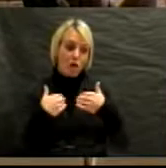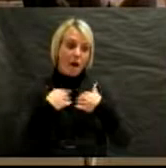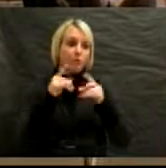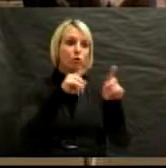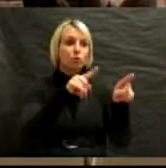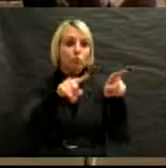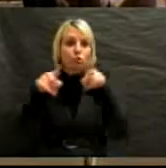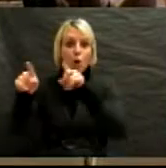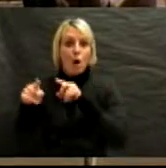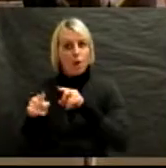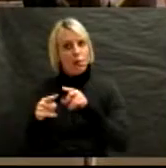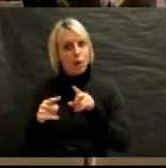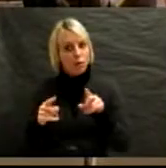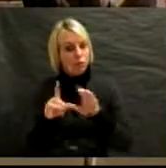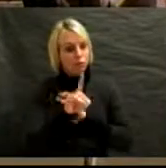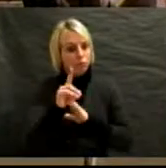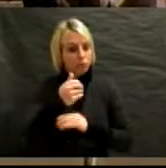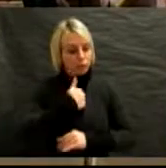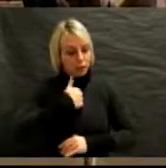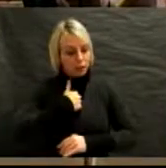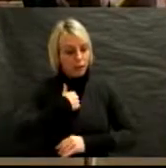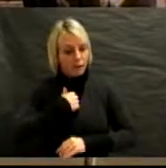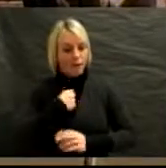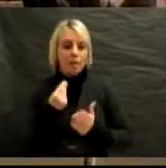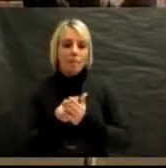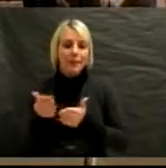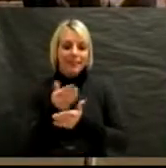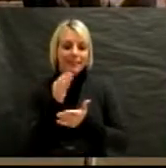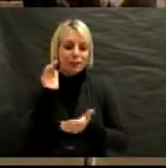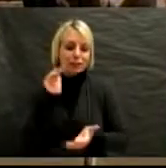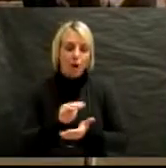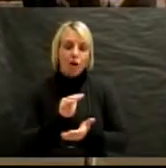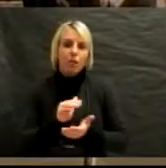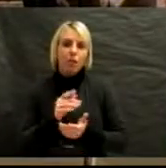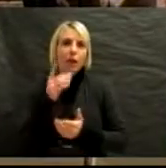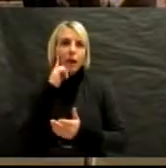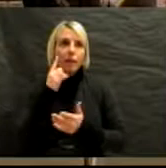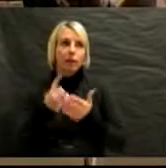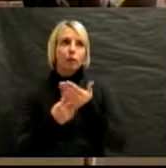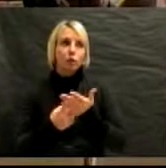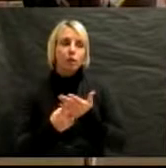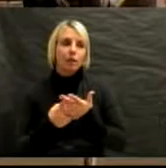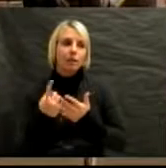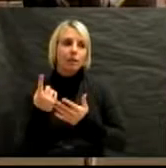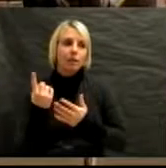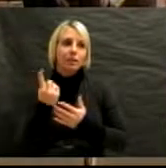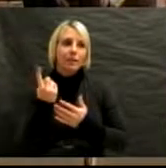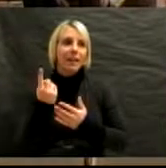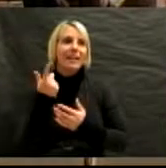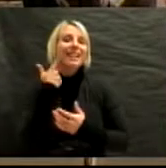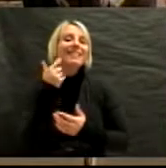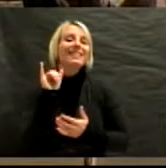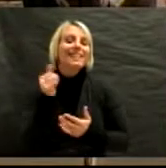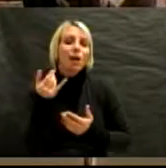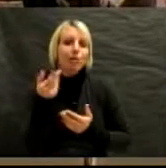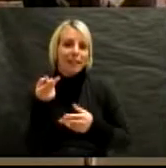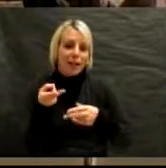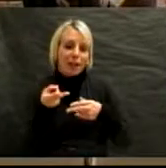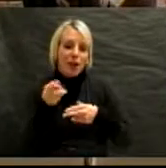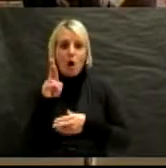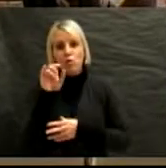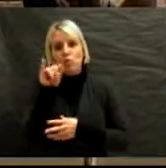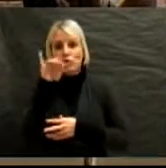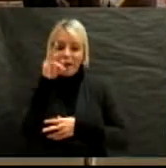I think to discuss something that sounds like a raise, I think to be able to say we're reinstating our salaries at the levels they were, to talk about a raise